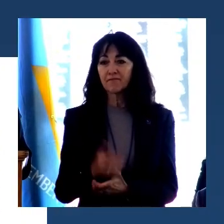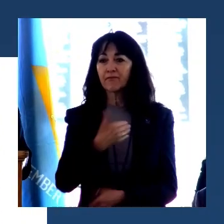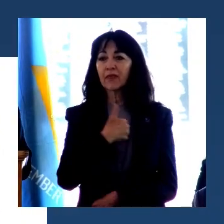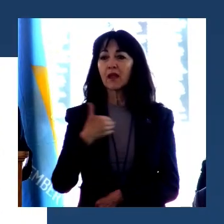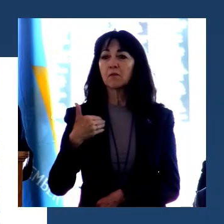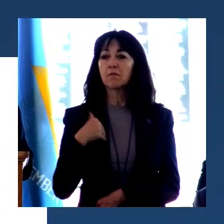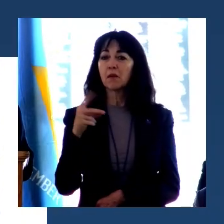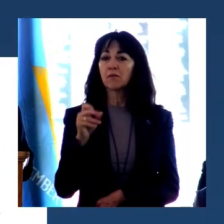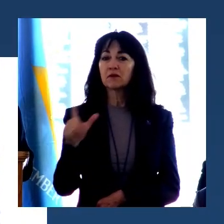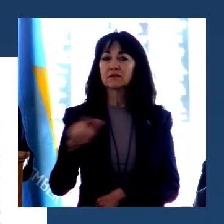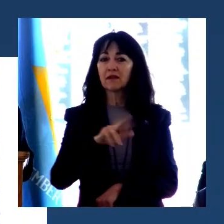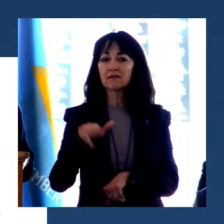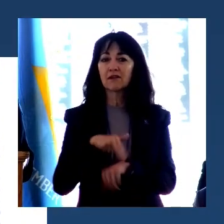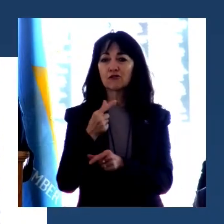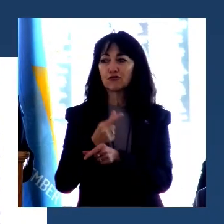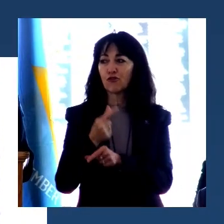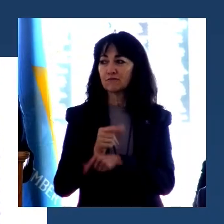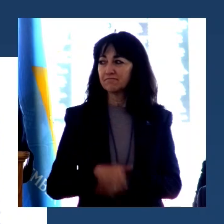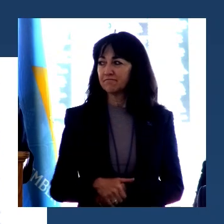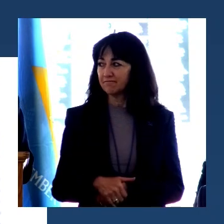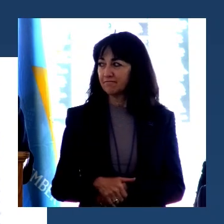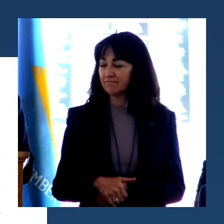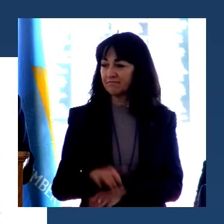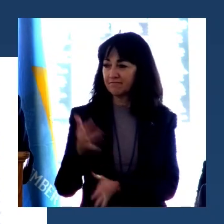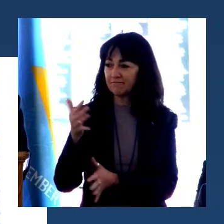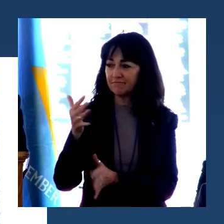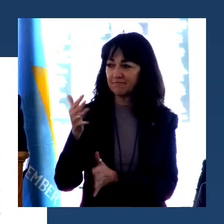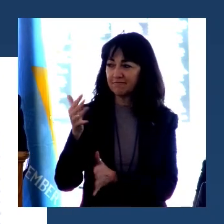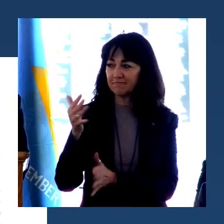Members of the Delaware National Guard.